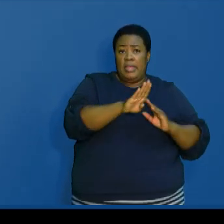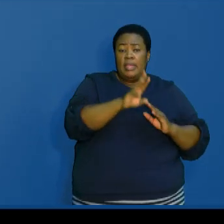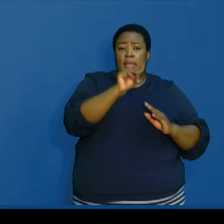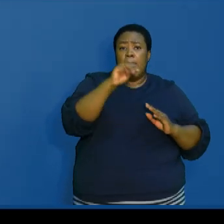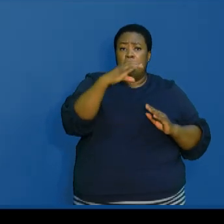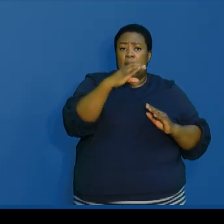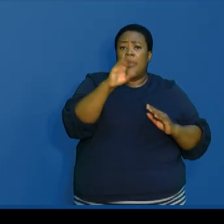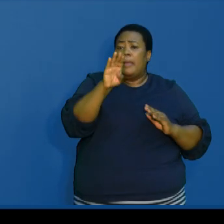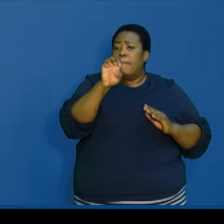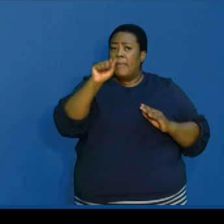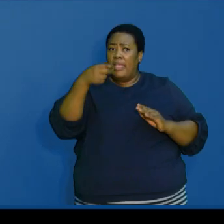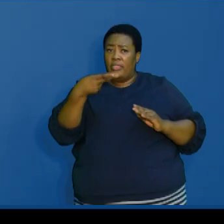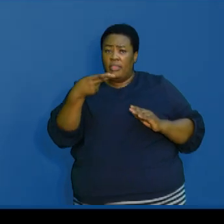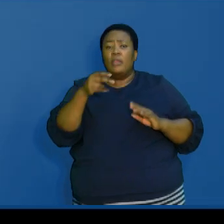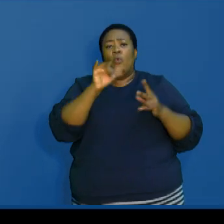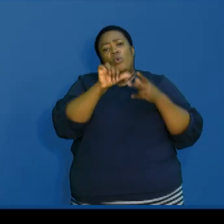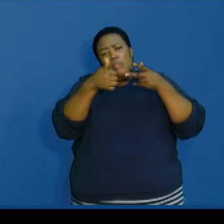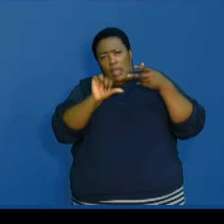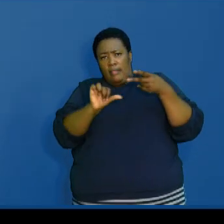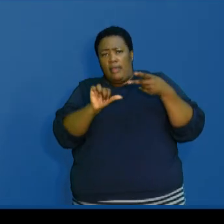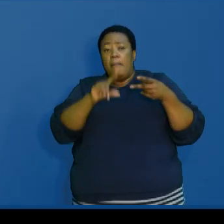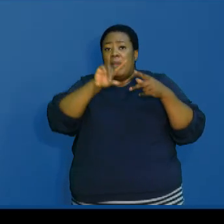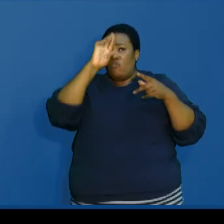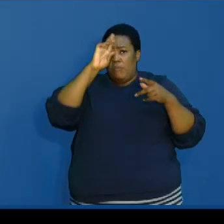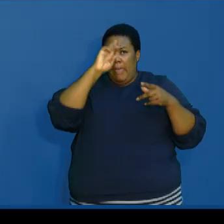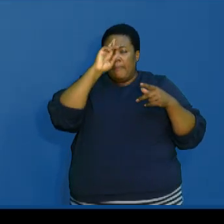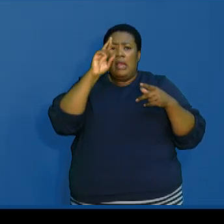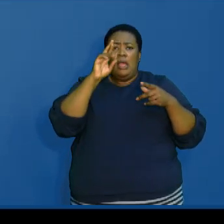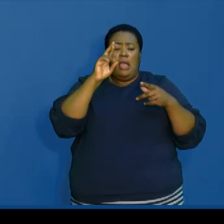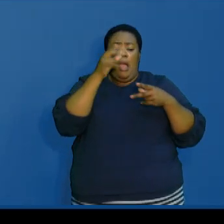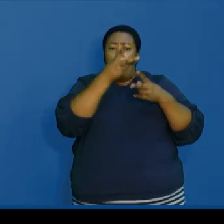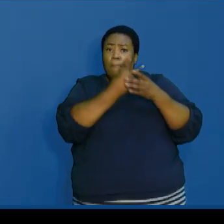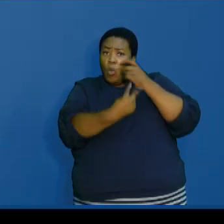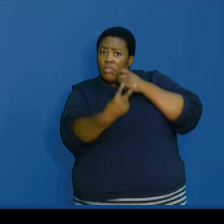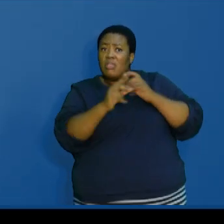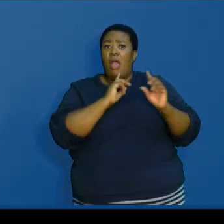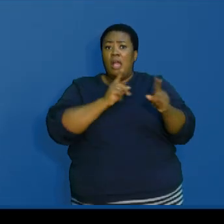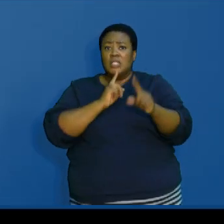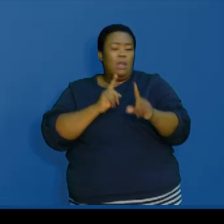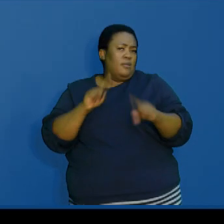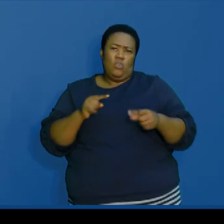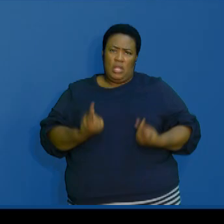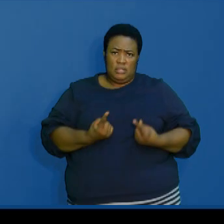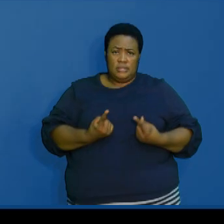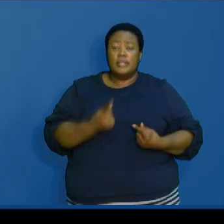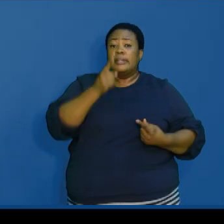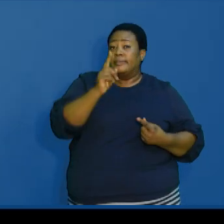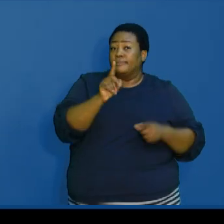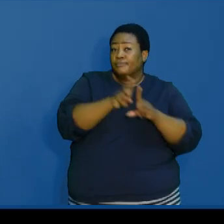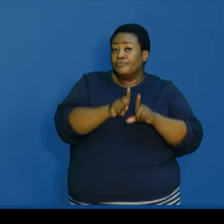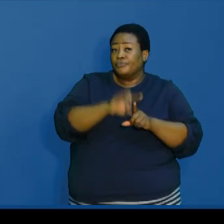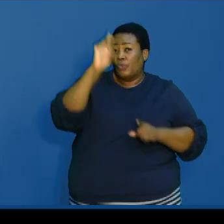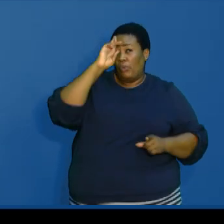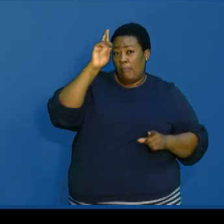My Africa. Remember, you cannot answer both. And then, of course, your short stories. They cover the 8